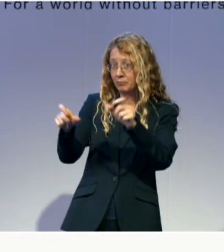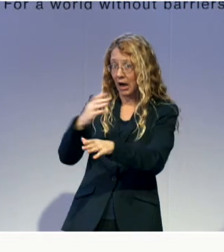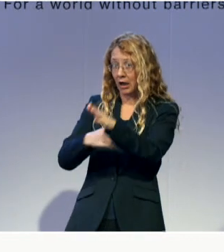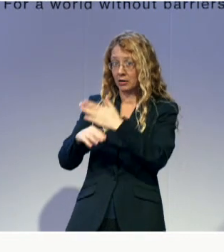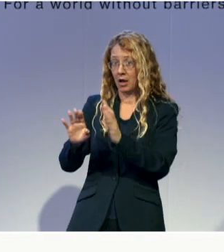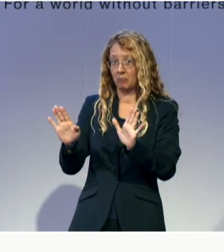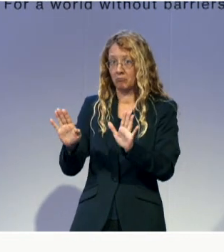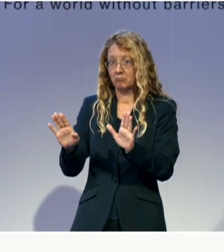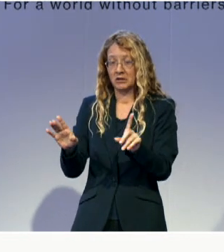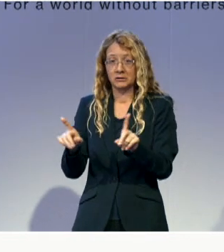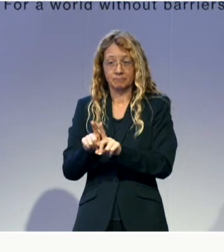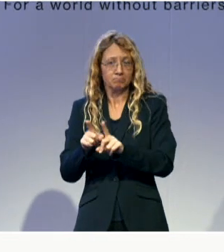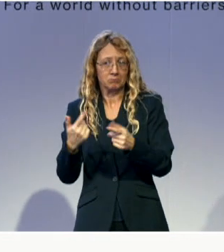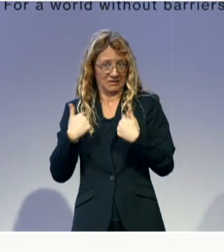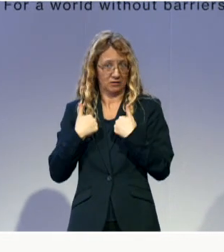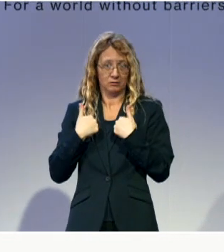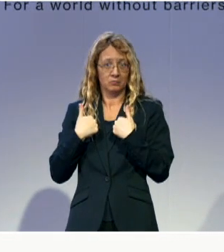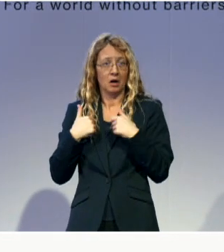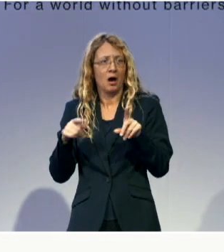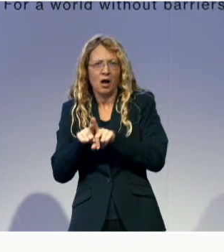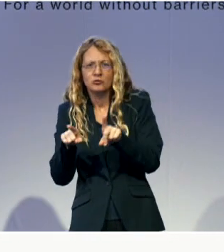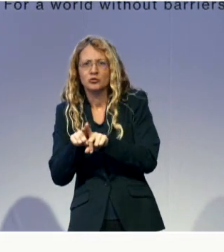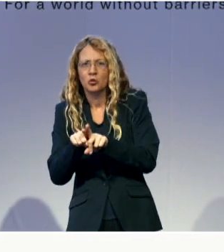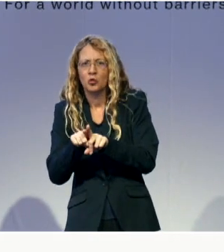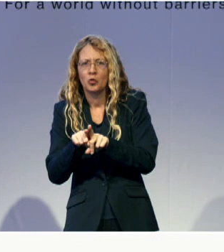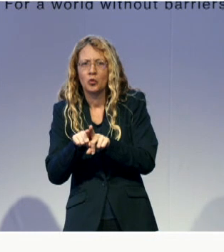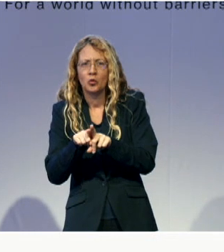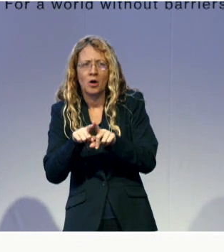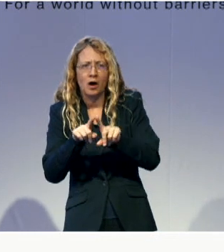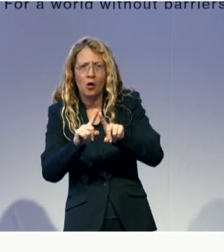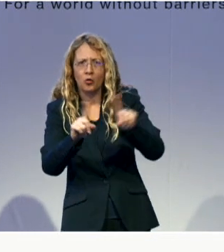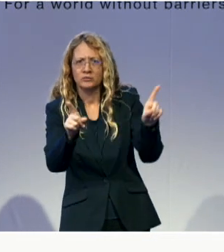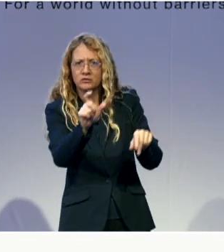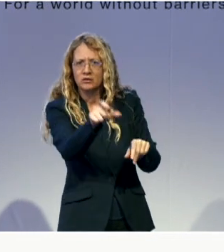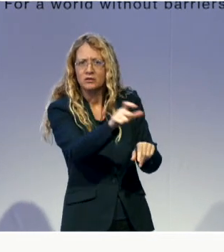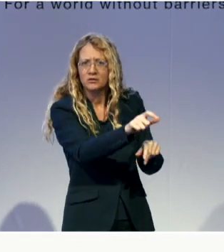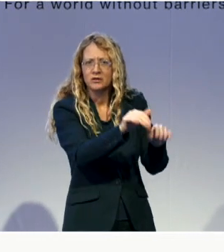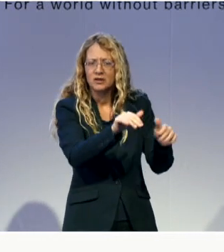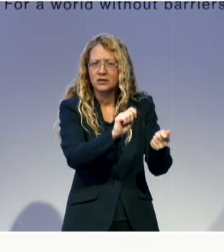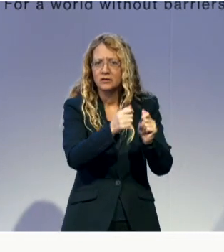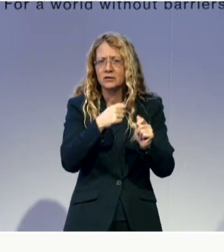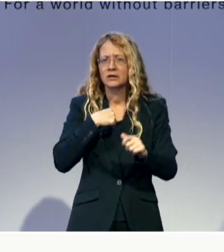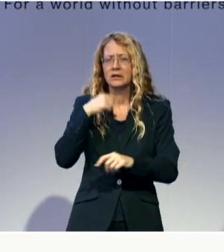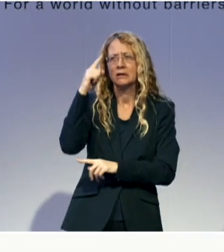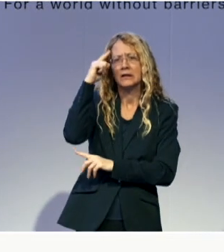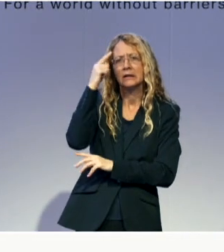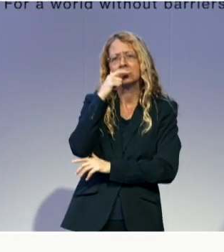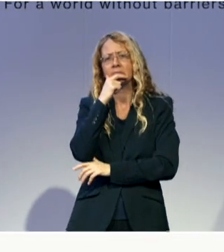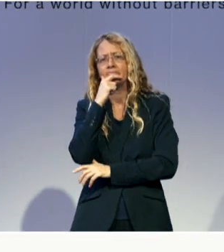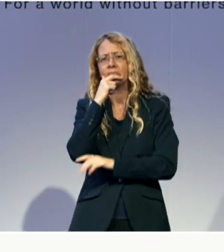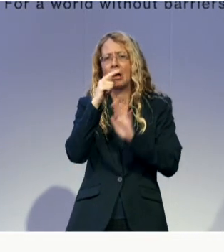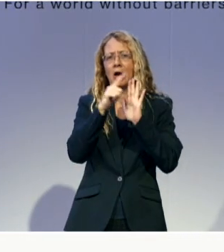that we can get to a point where we don't have to think about laws like the ADA,